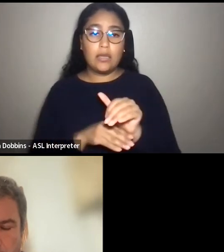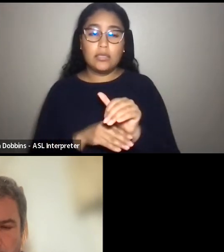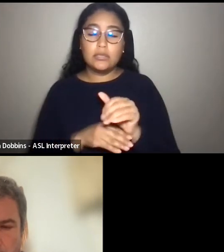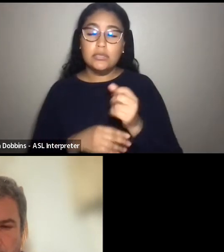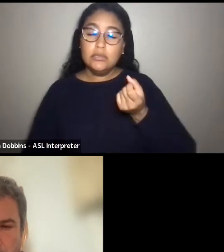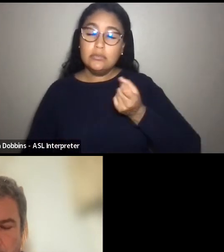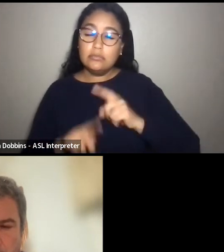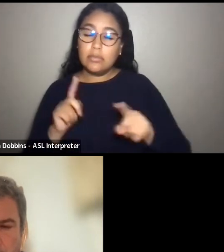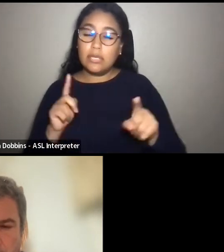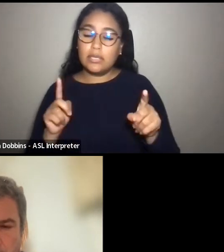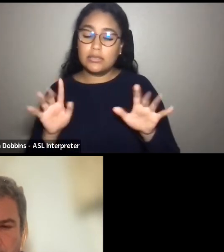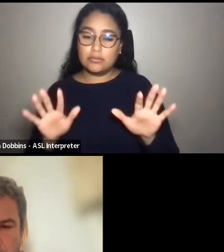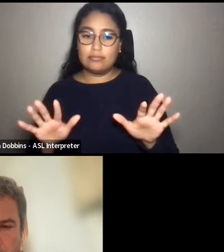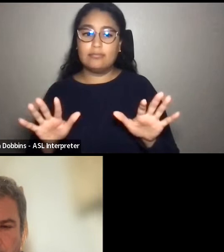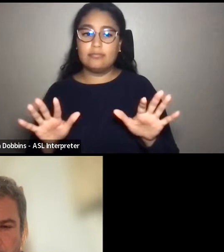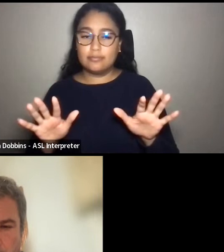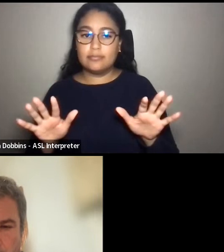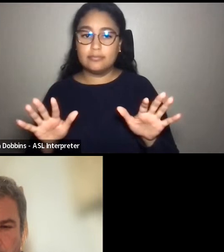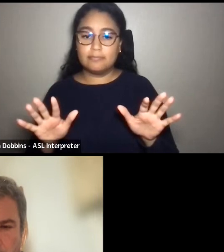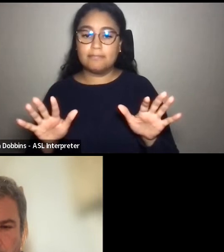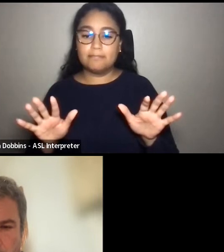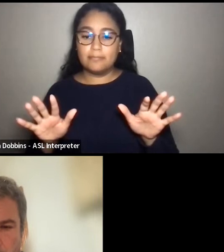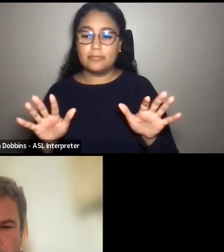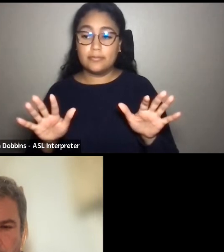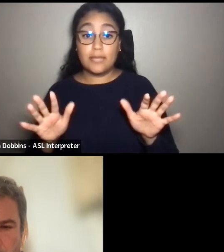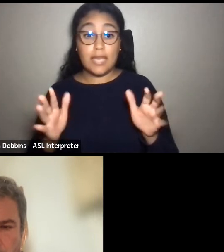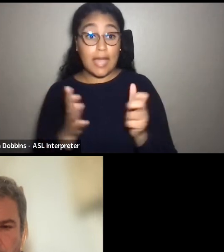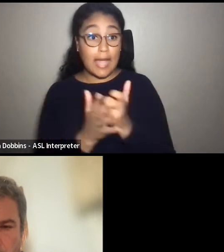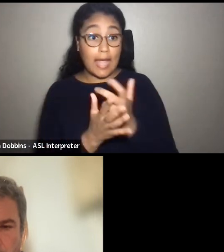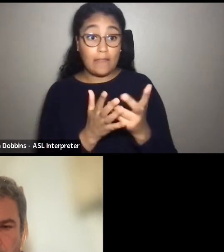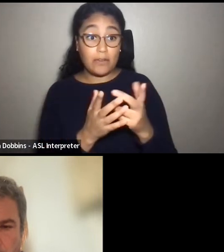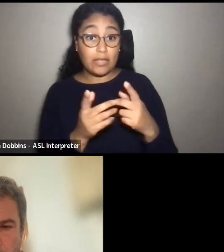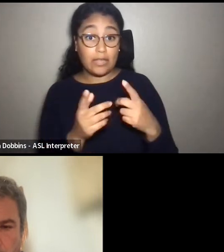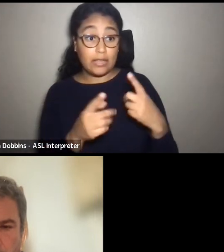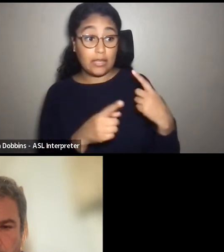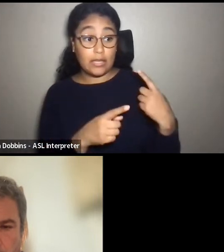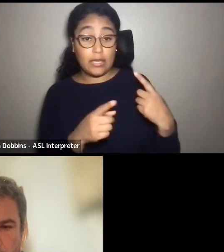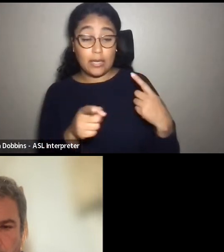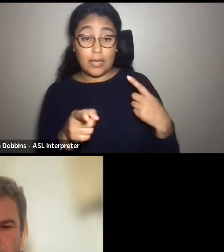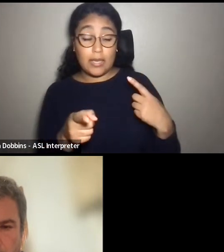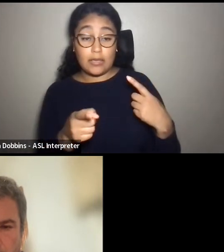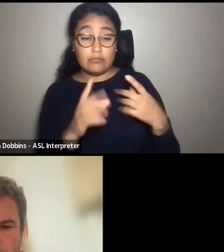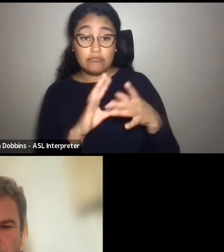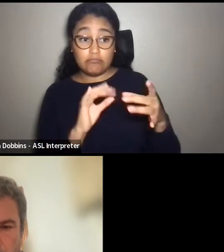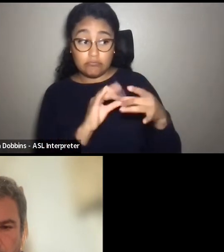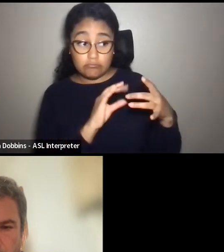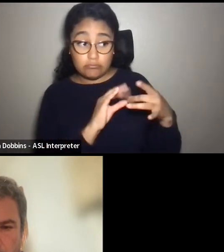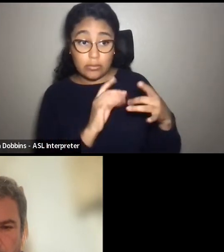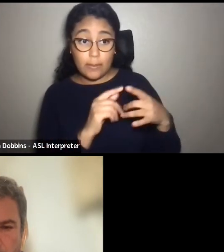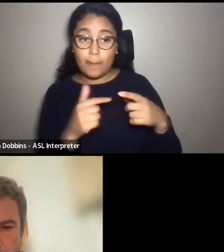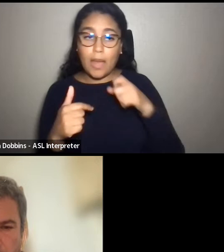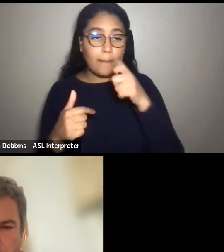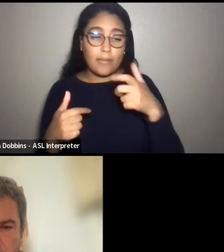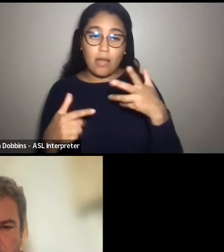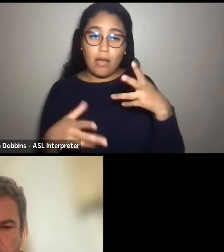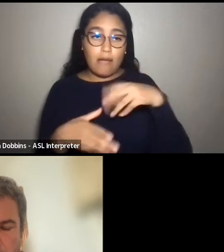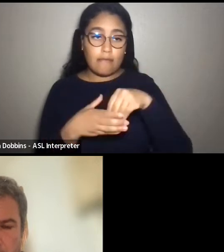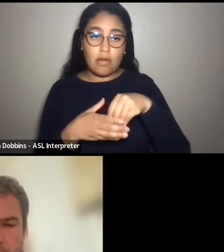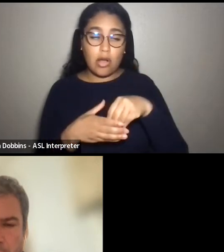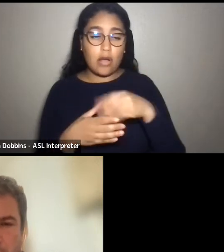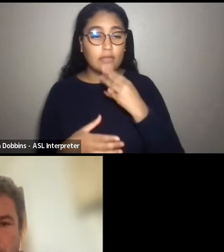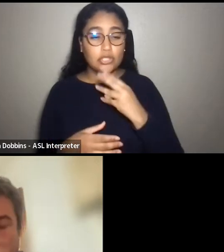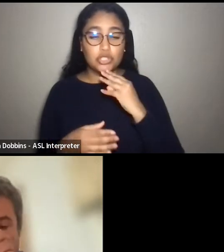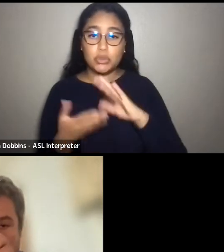I'm just so moved by the statements made by members of our public. I am not a member of the Jewish community,